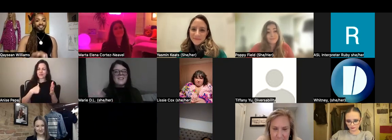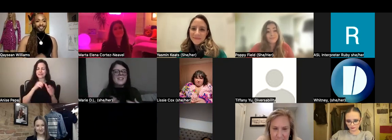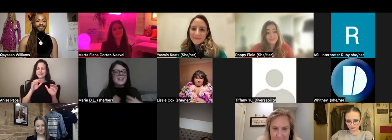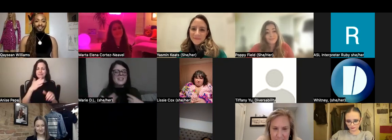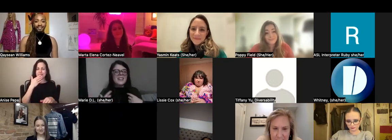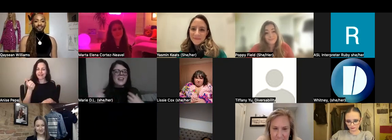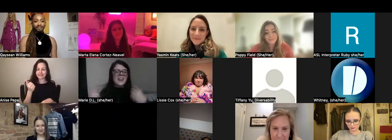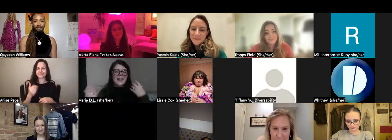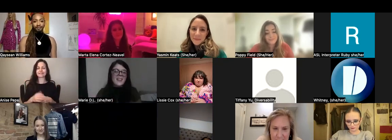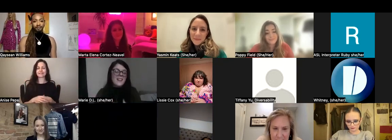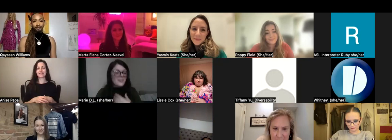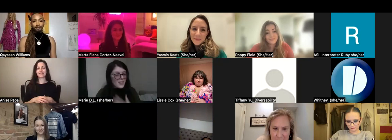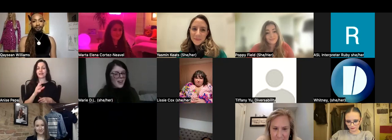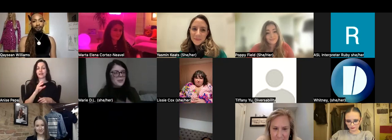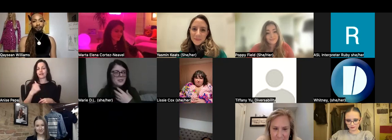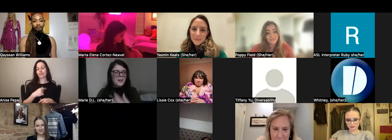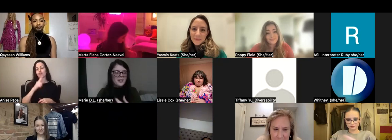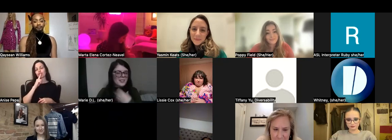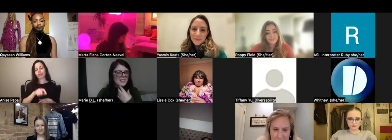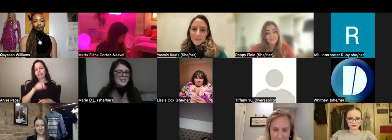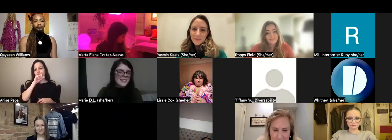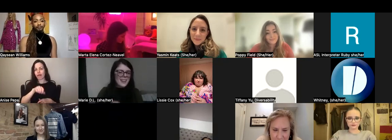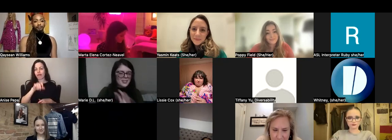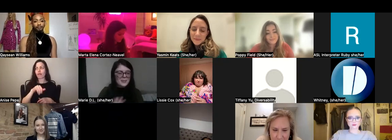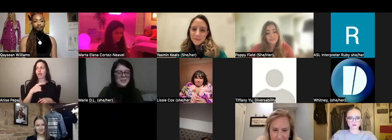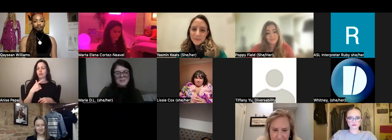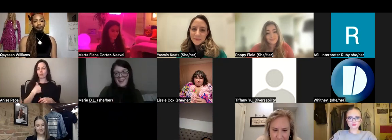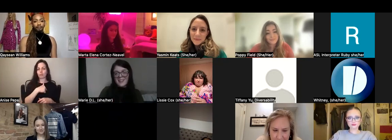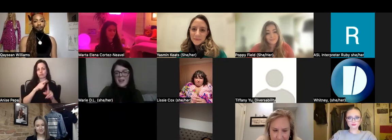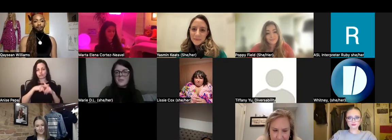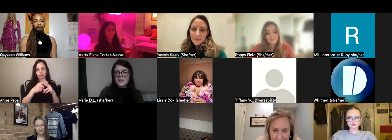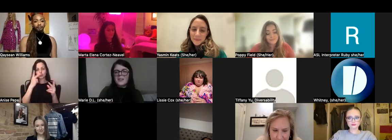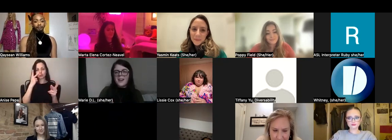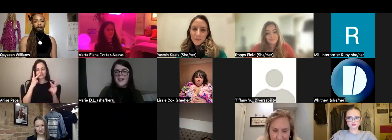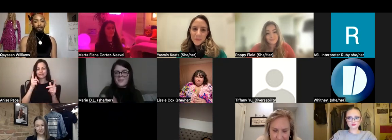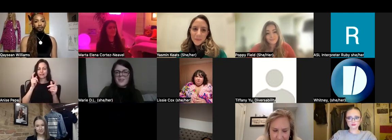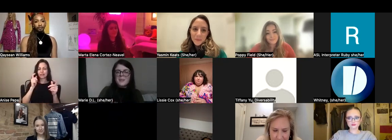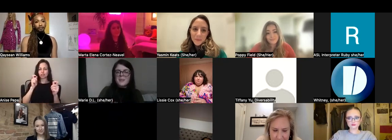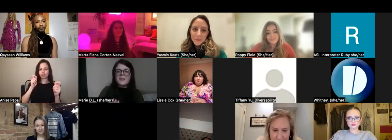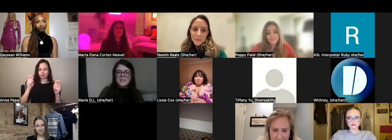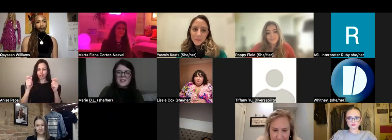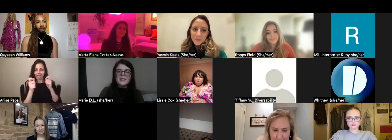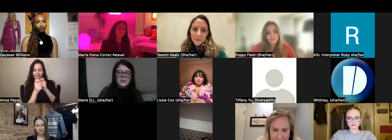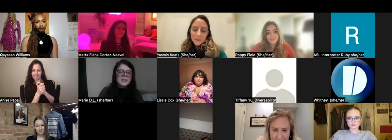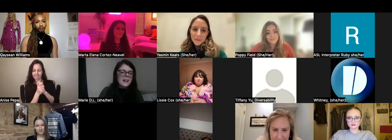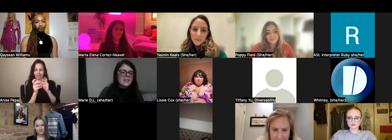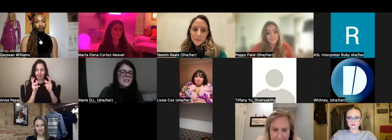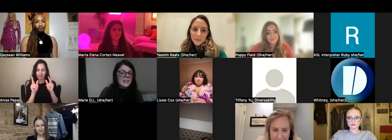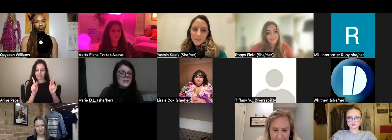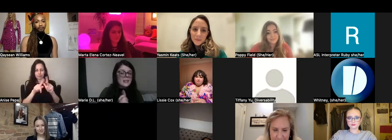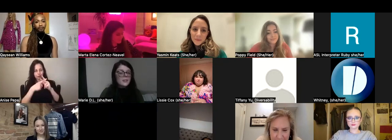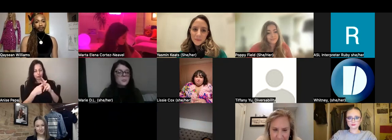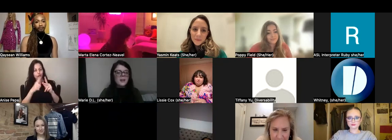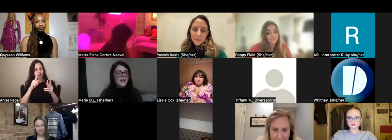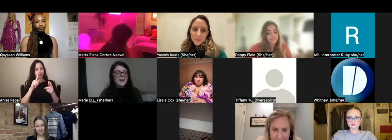I really love that we're starting to see that shift in paradigm, where I feel like people are starting to acknowledge at